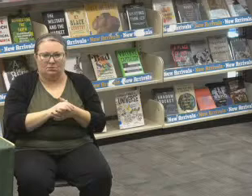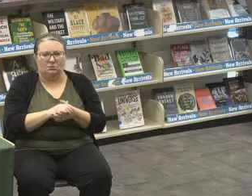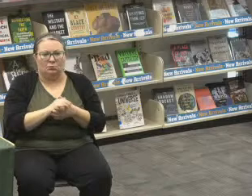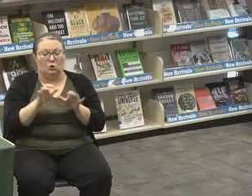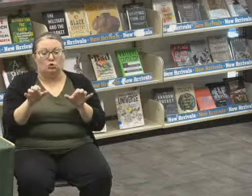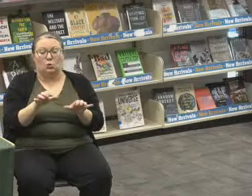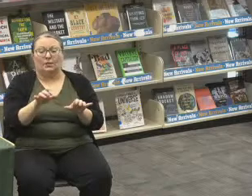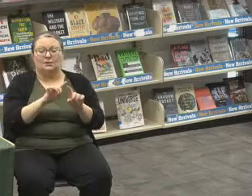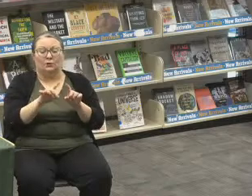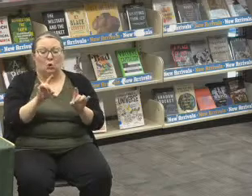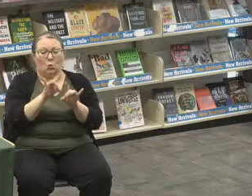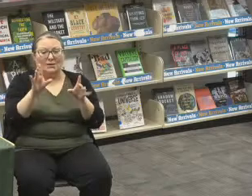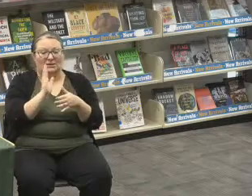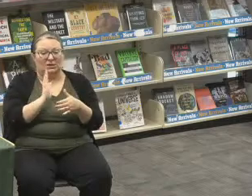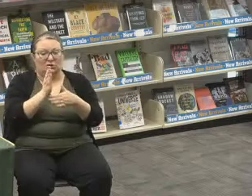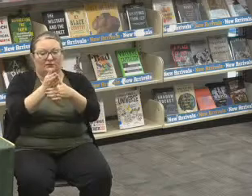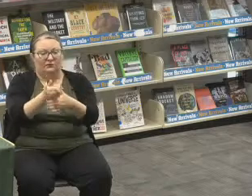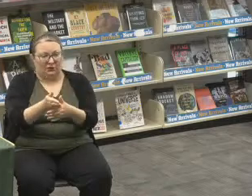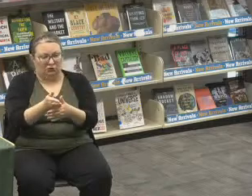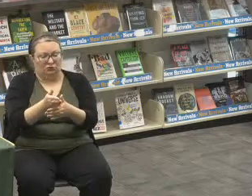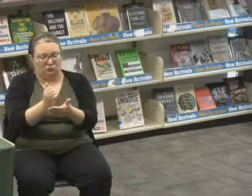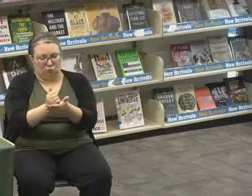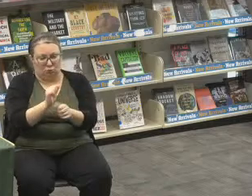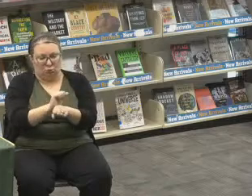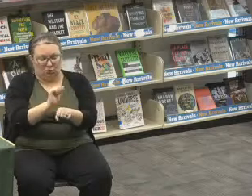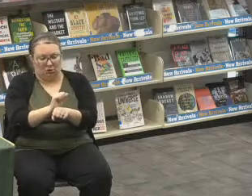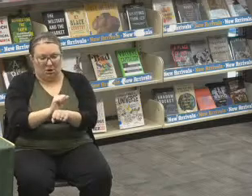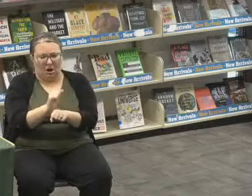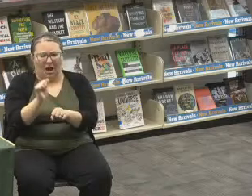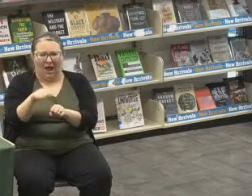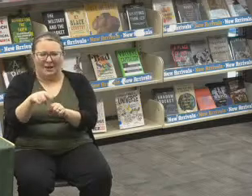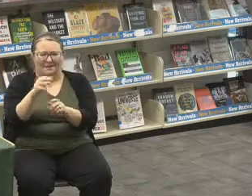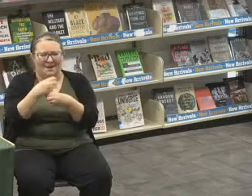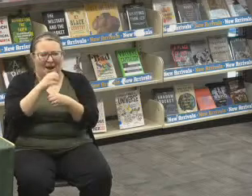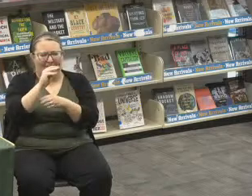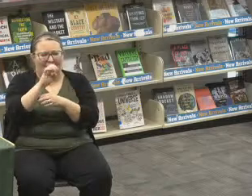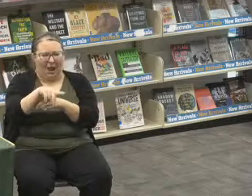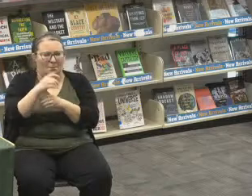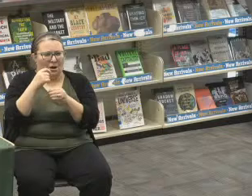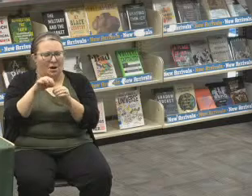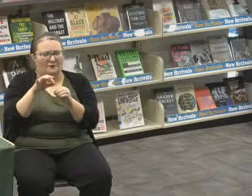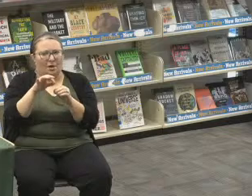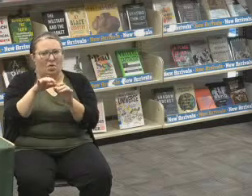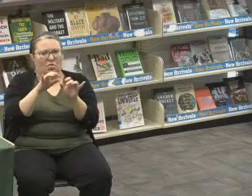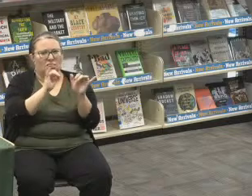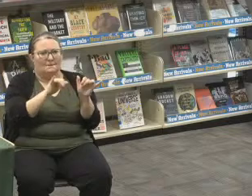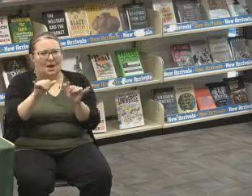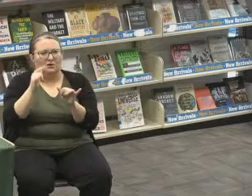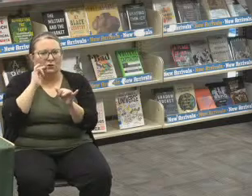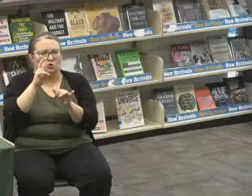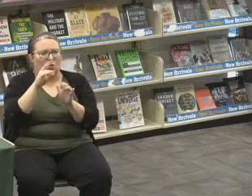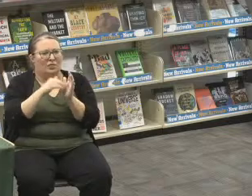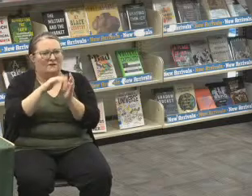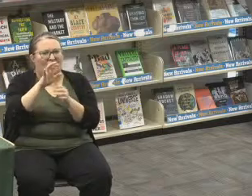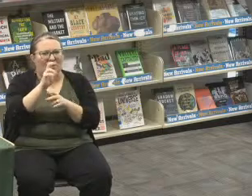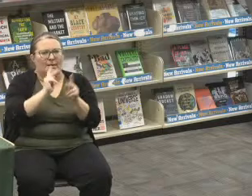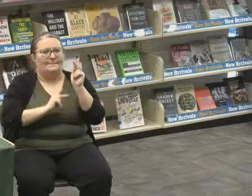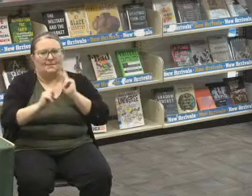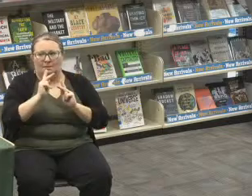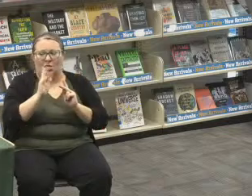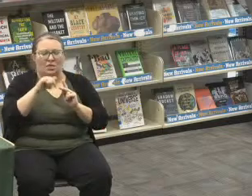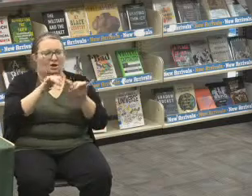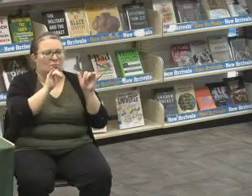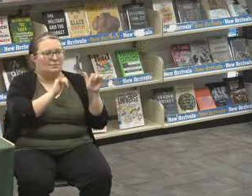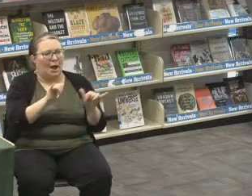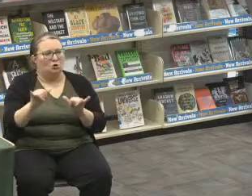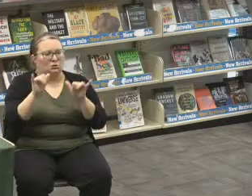all these crisis interventions over the years, like I was able to kind of map the crisis patterns of 2,500 people